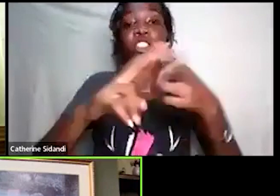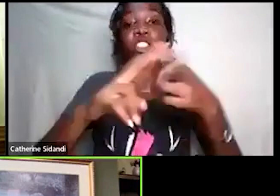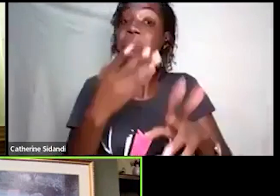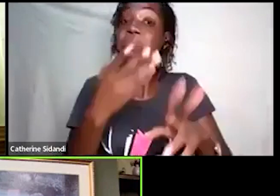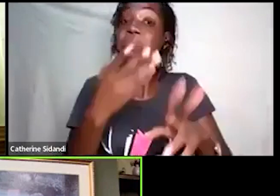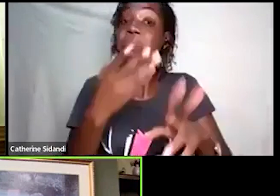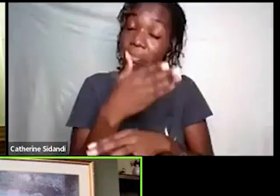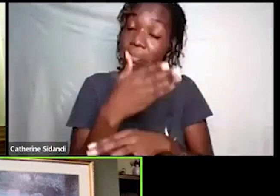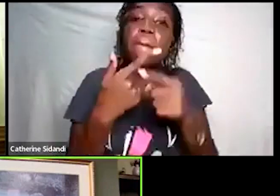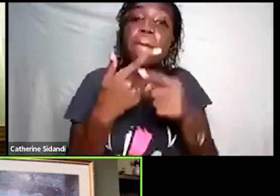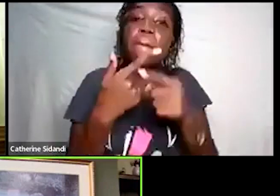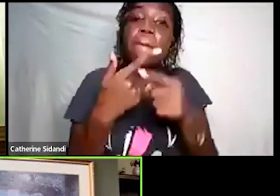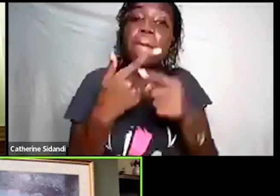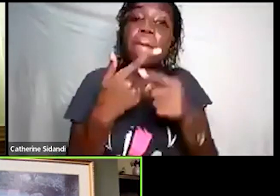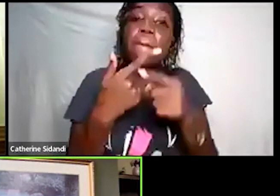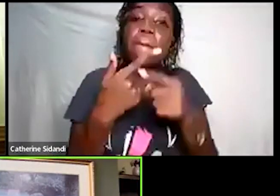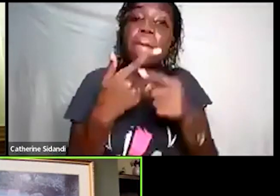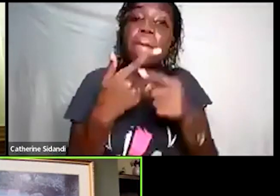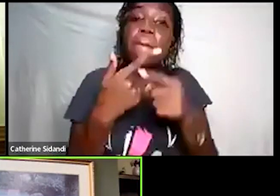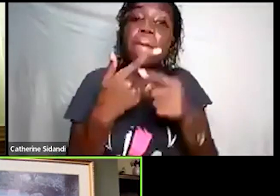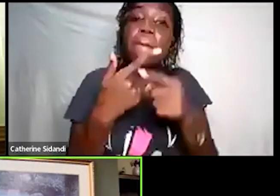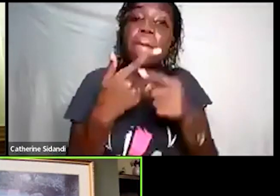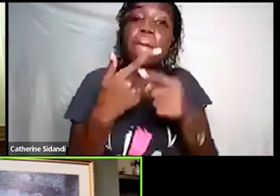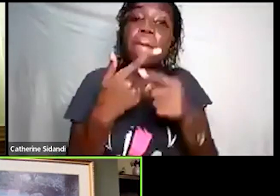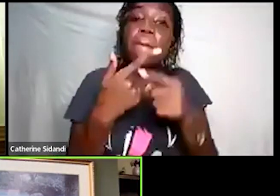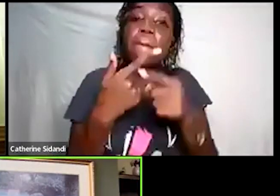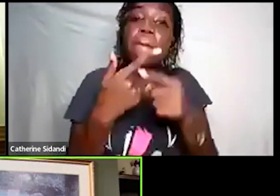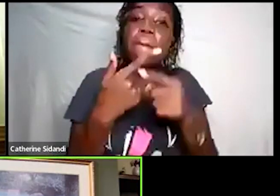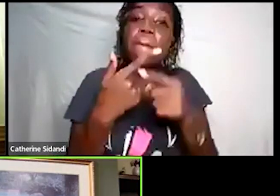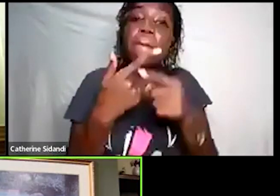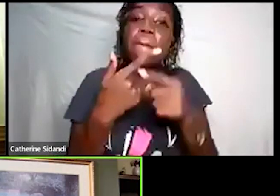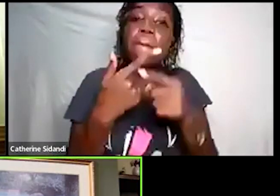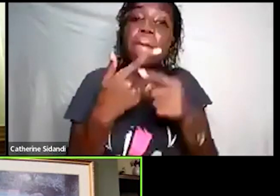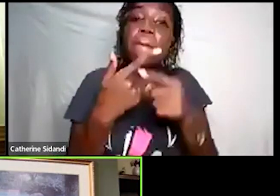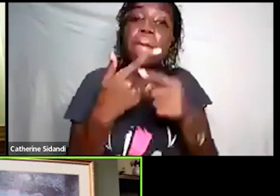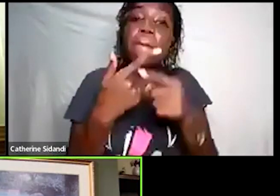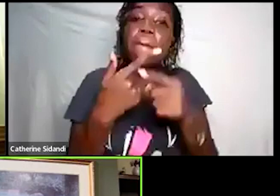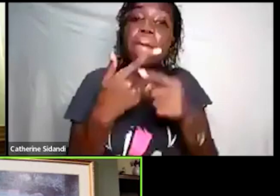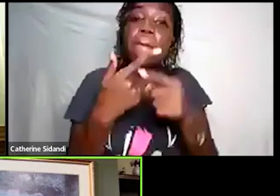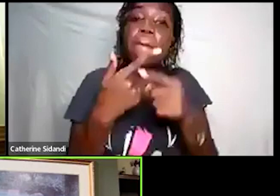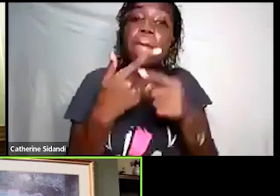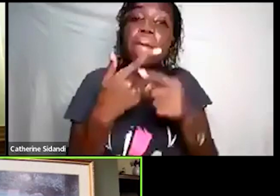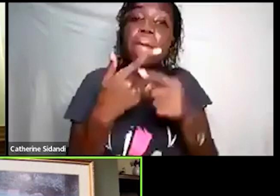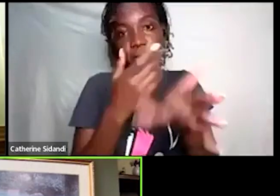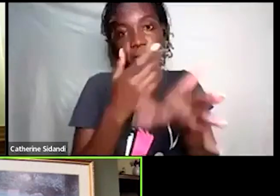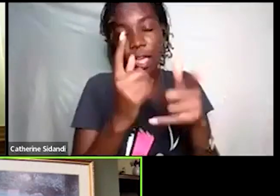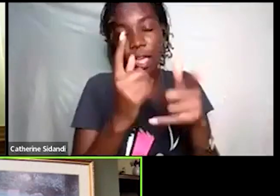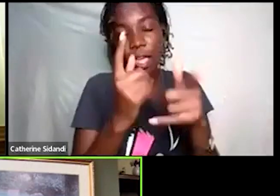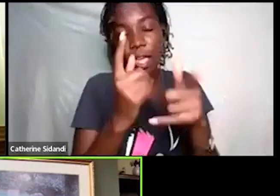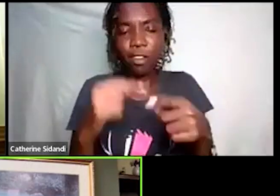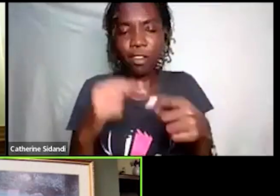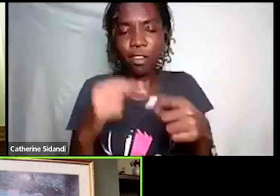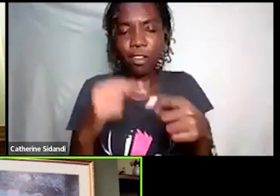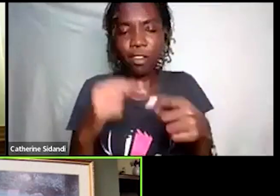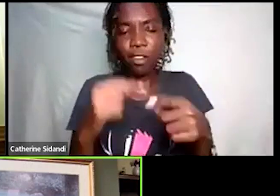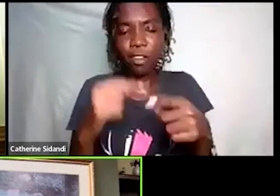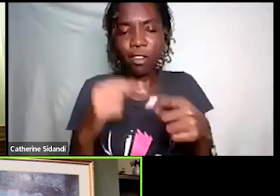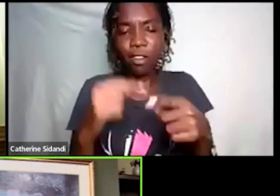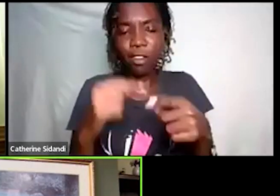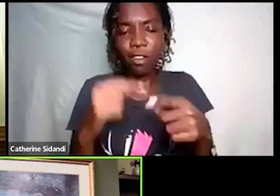from there and still does it in the workplace, one of you has to leave or the relationship has to end. One of the